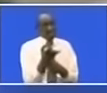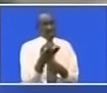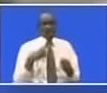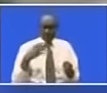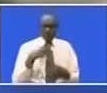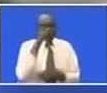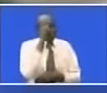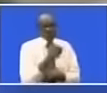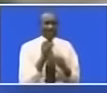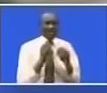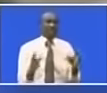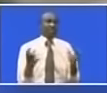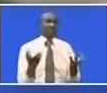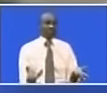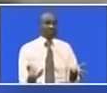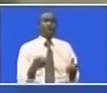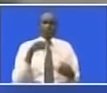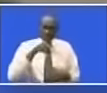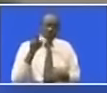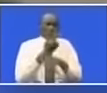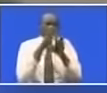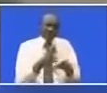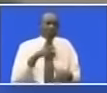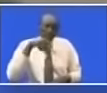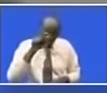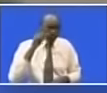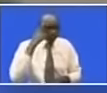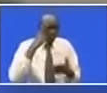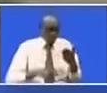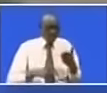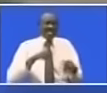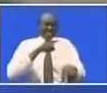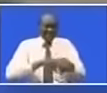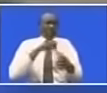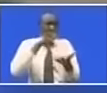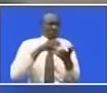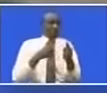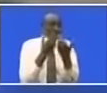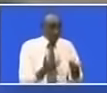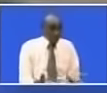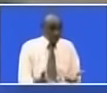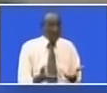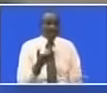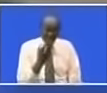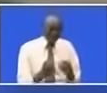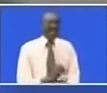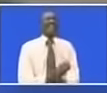respected at this point in time. As an observer mission, what would your mandate be in a situation where there clearly